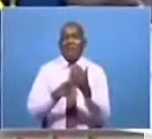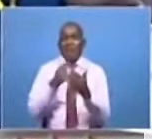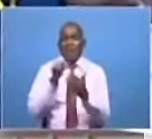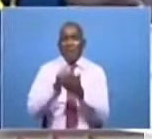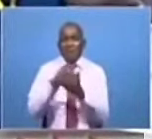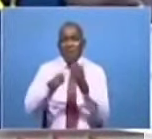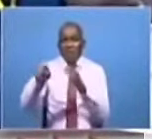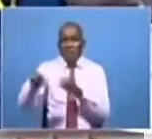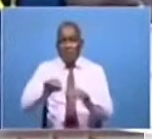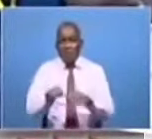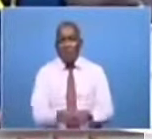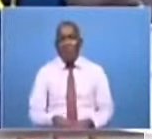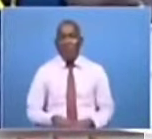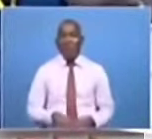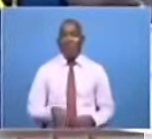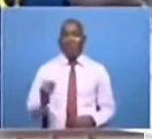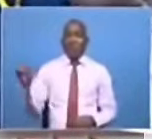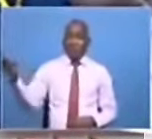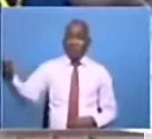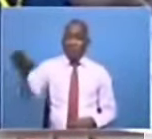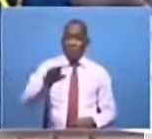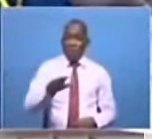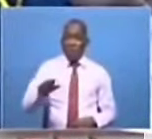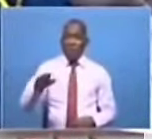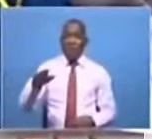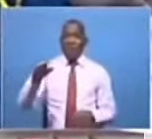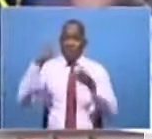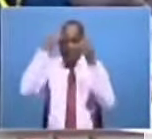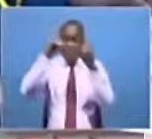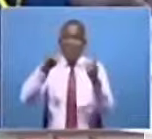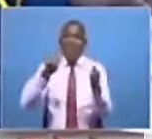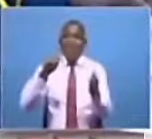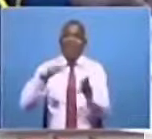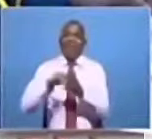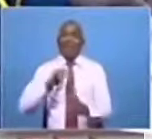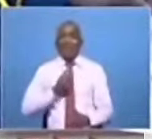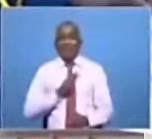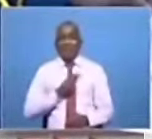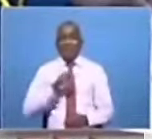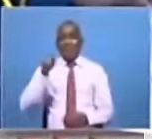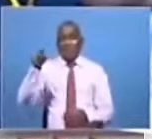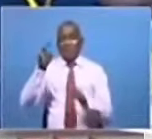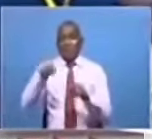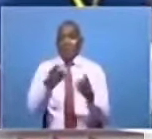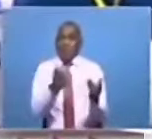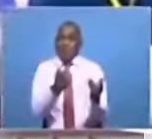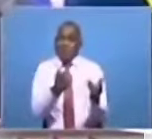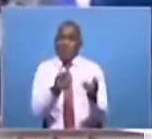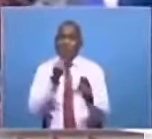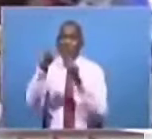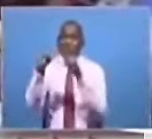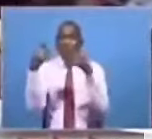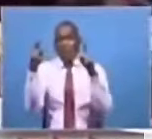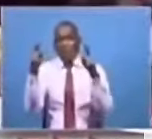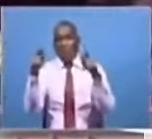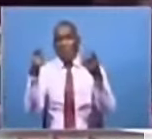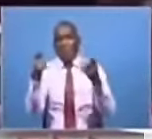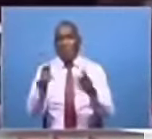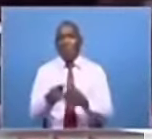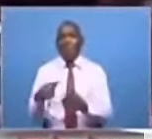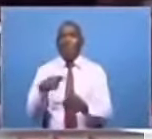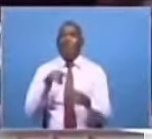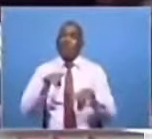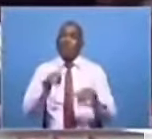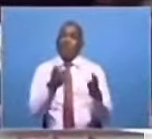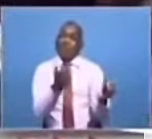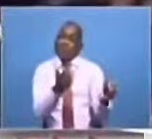did, because your lordships ruled against us, so we had to wait for the cross-examination to take place. And we